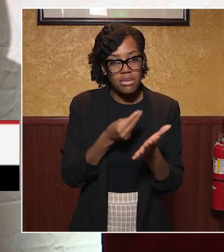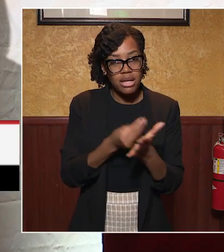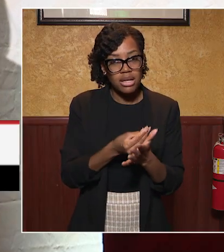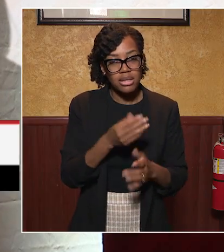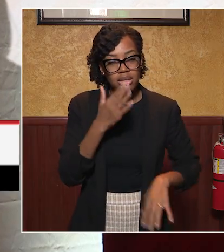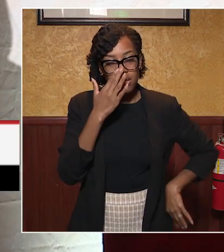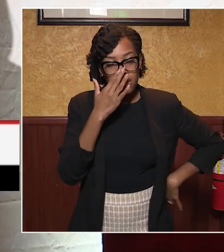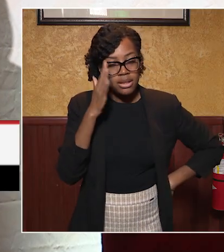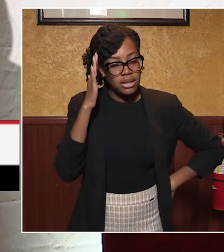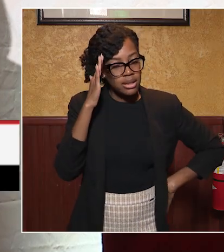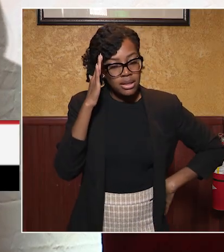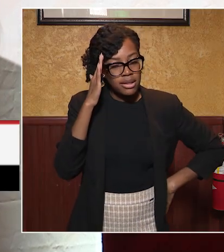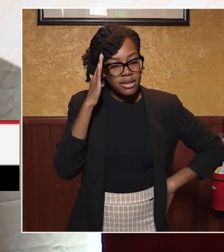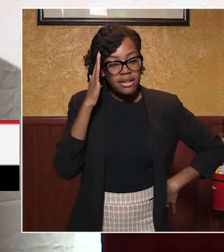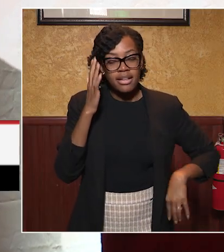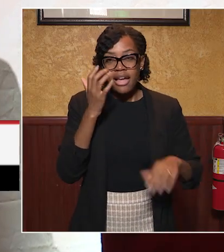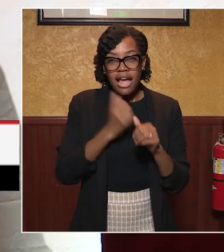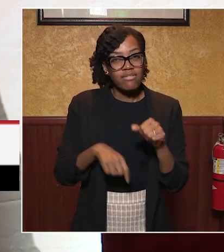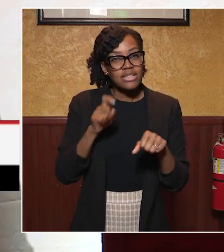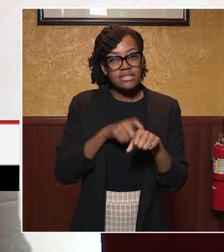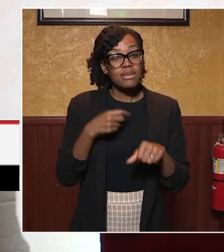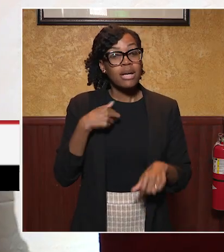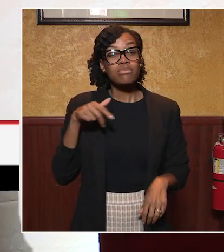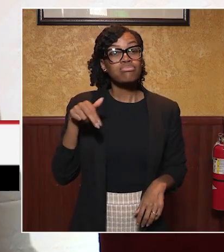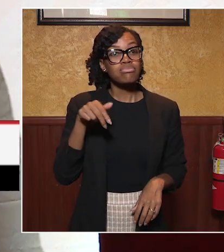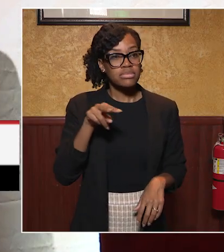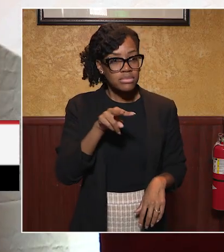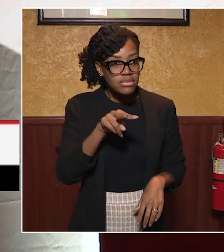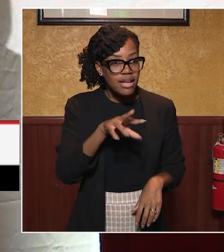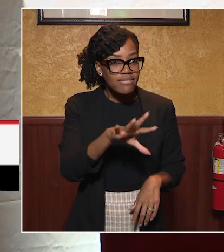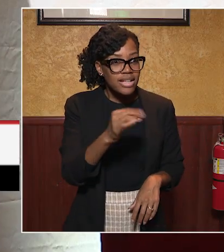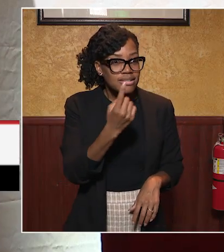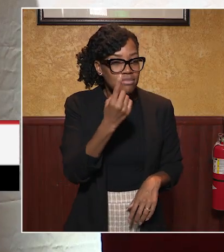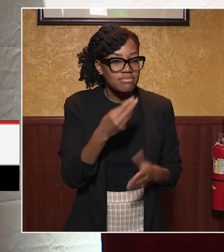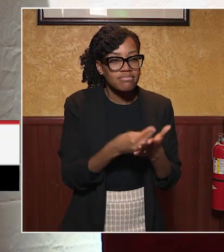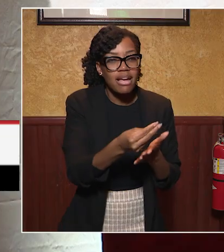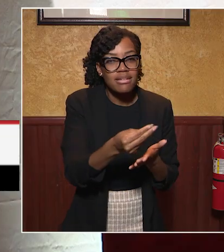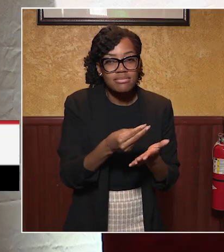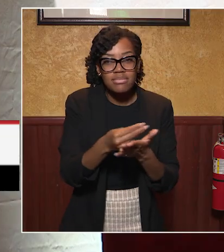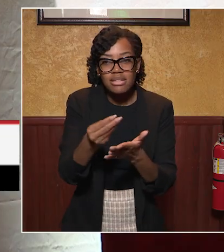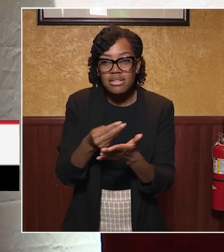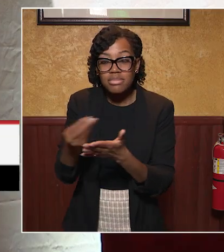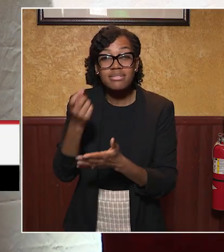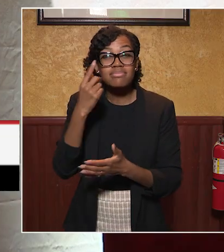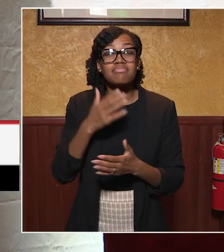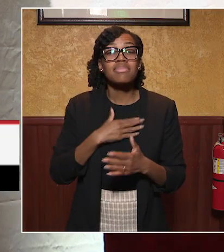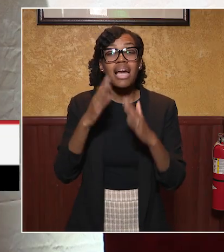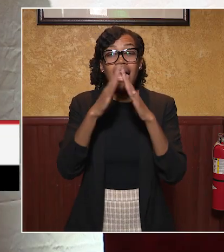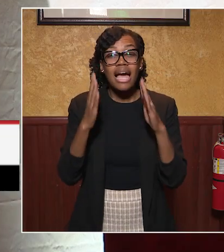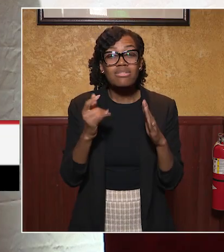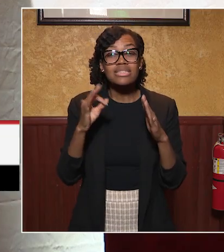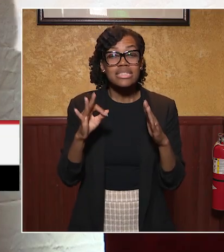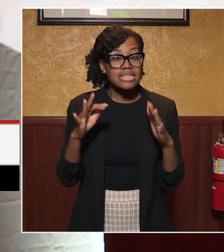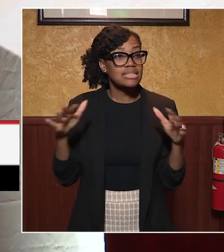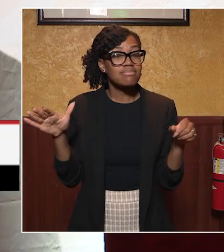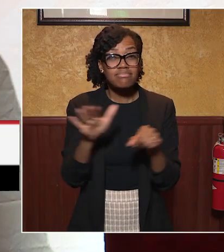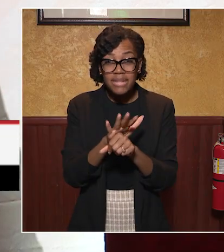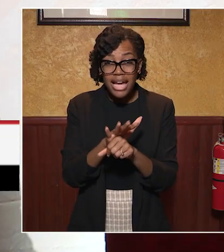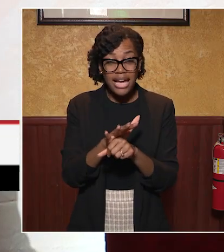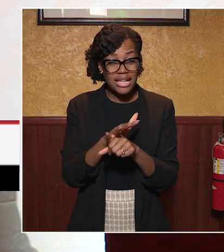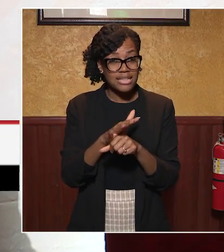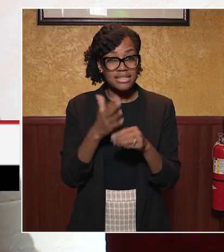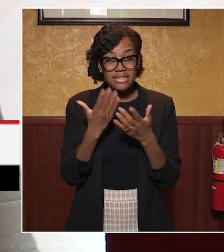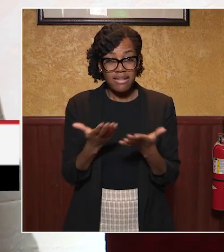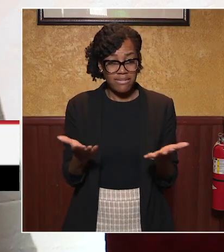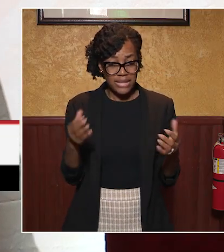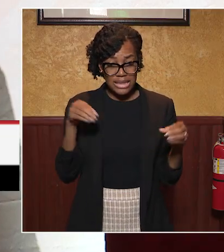When I go to the market, I find something, despite the fact that my house is packed to the gills, that I just have to